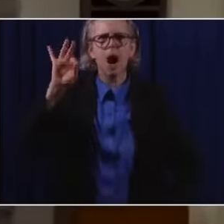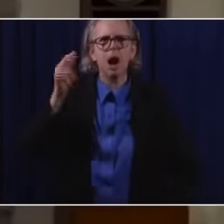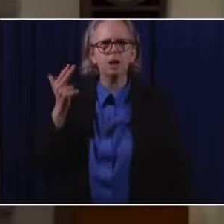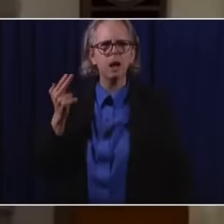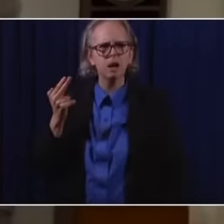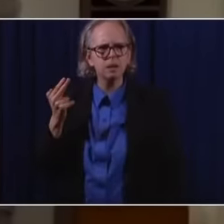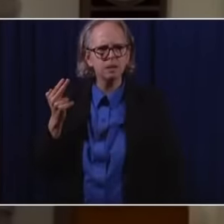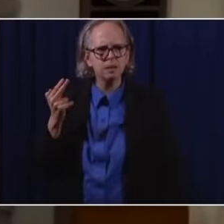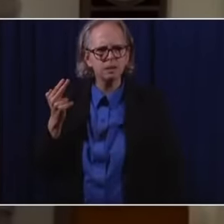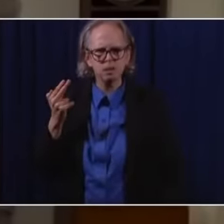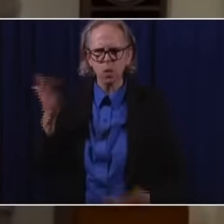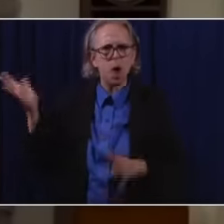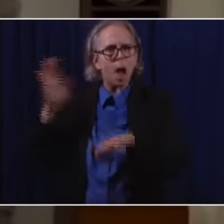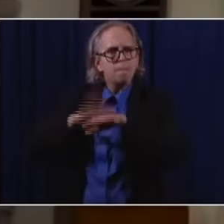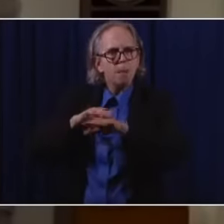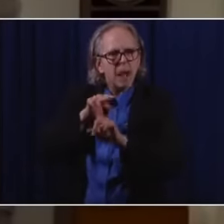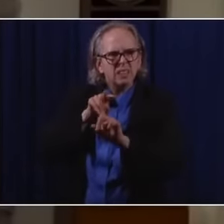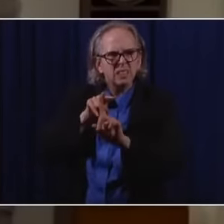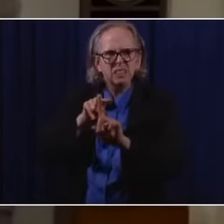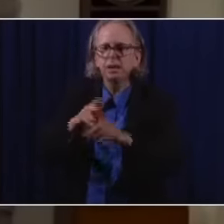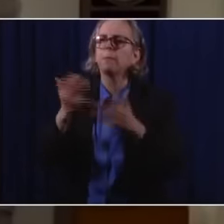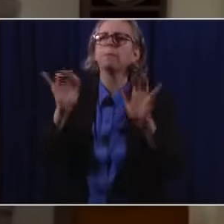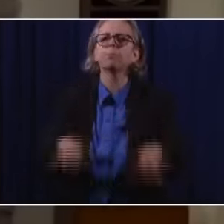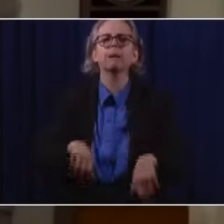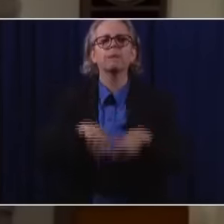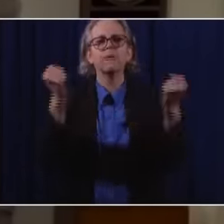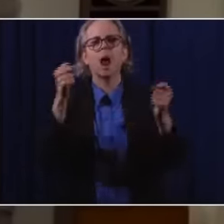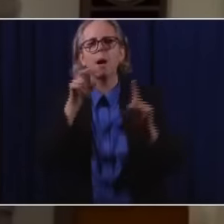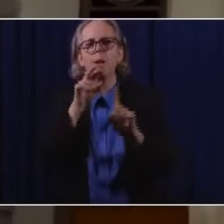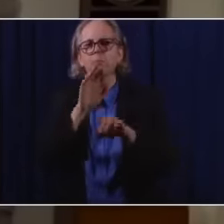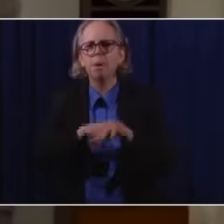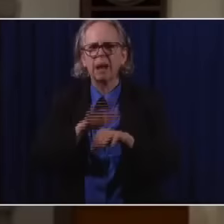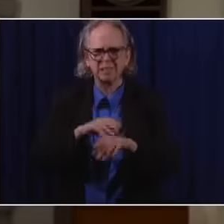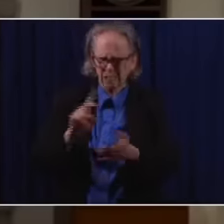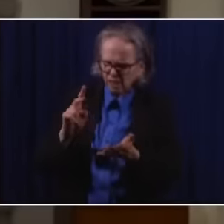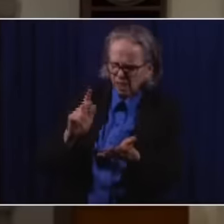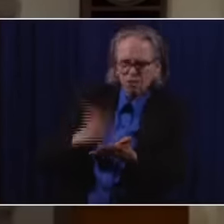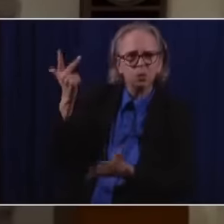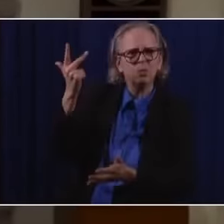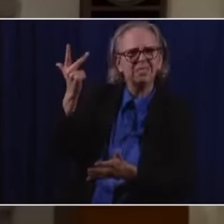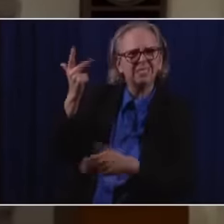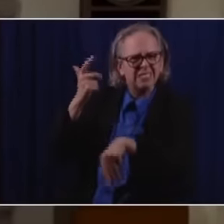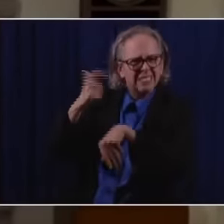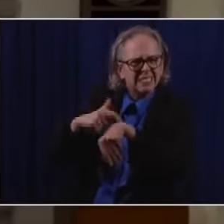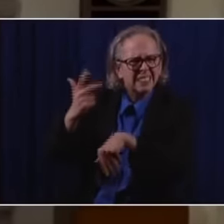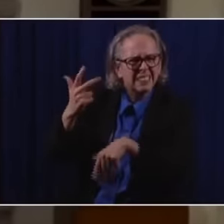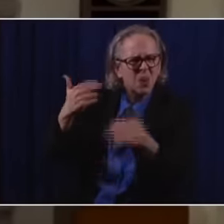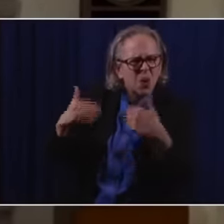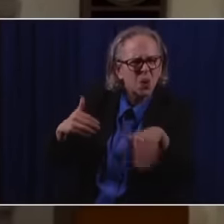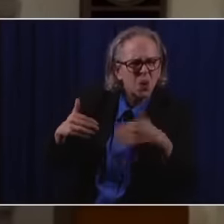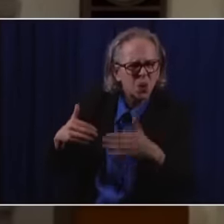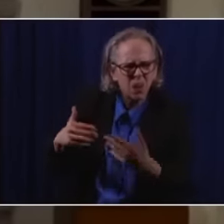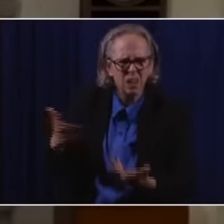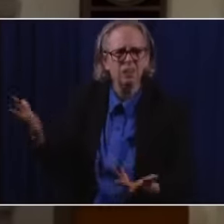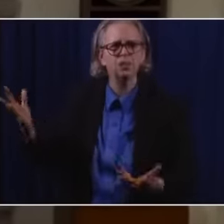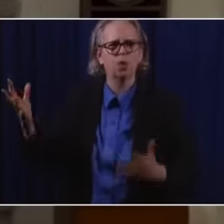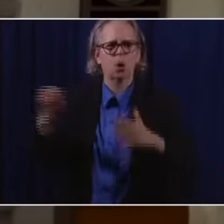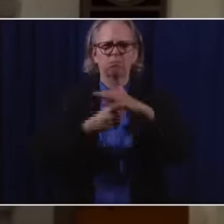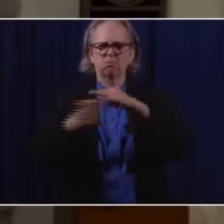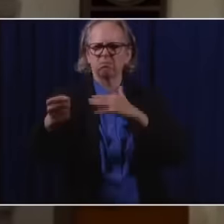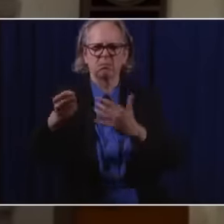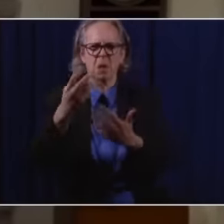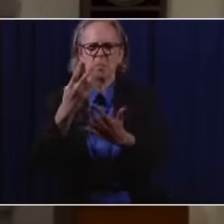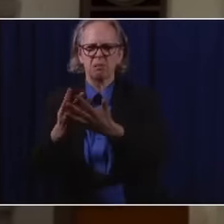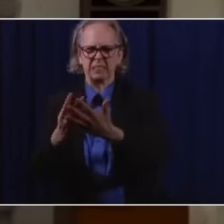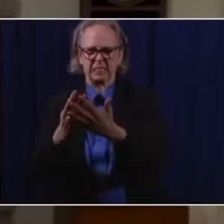probation, violated that probation 3 times before he was ultimately sent to prison in 2012.